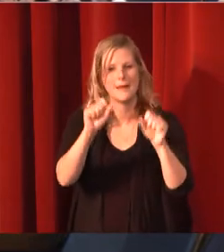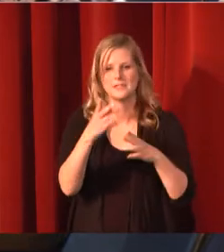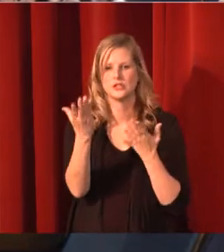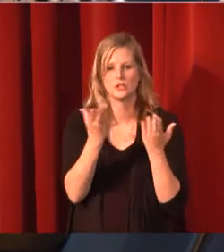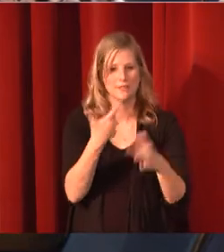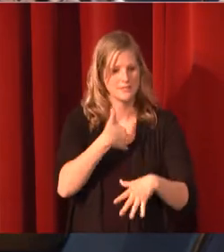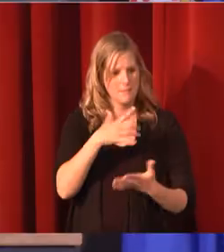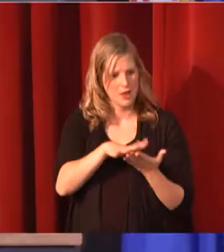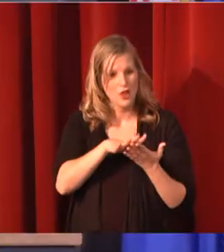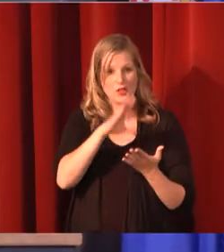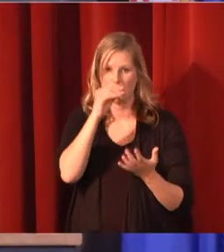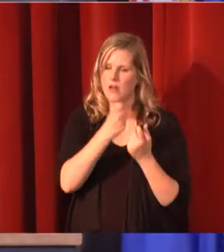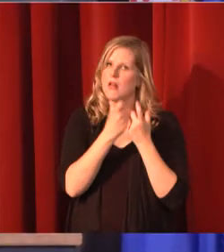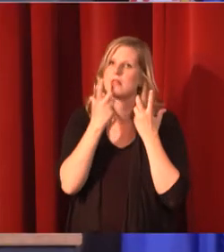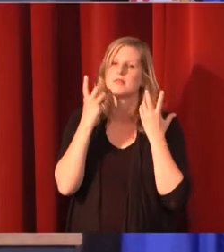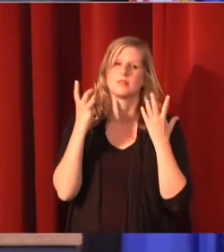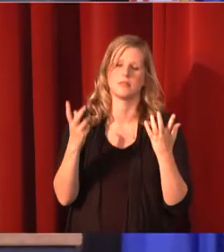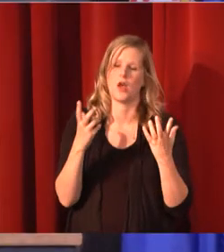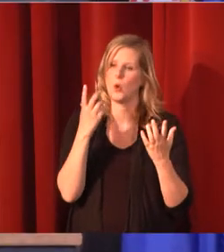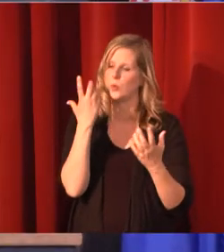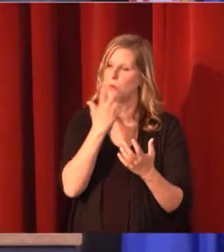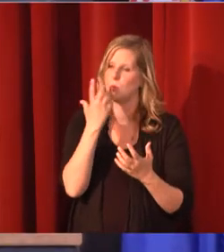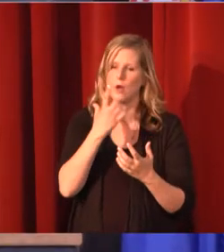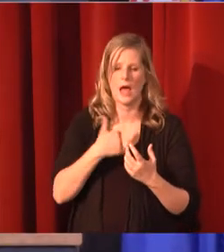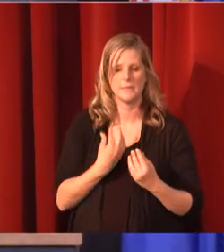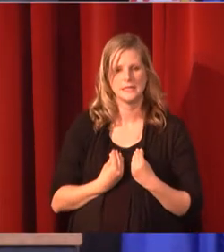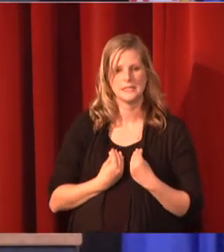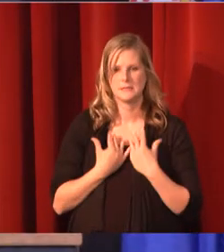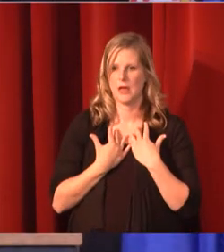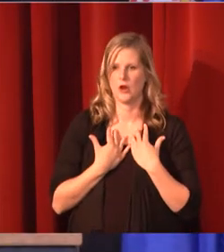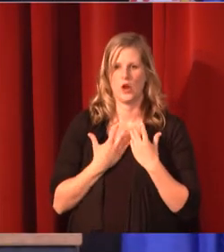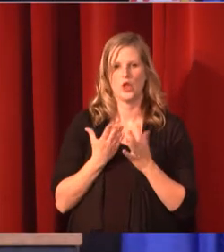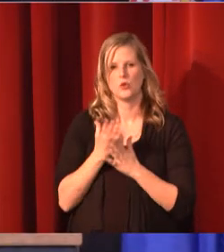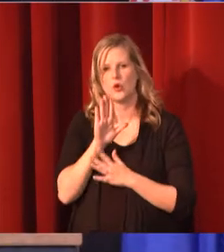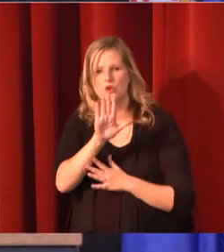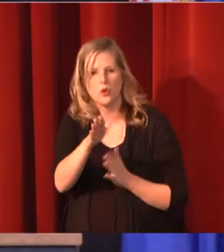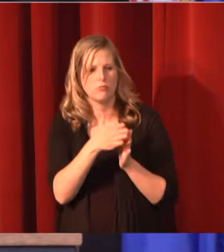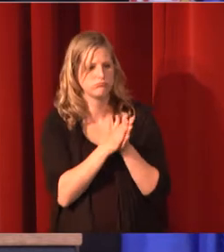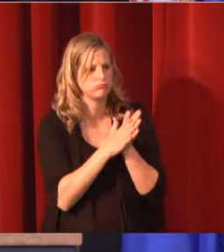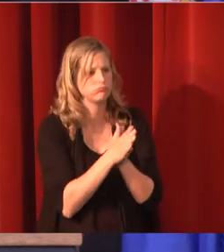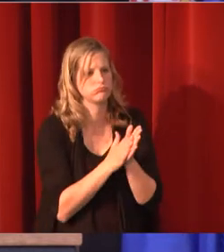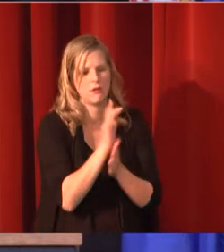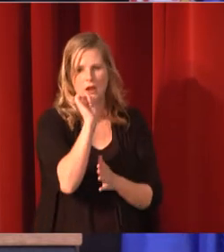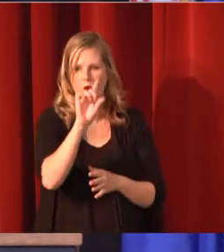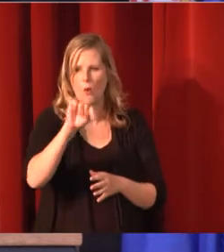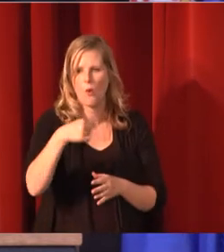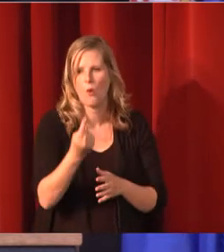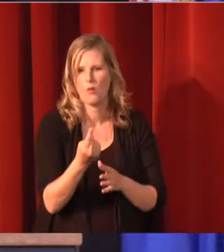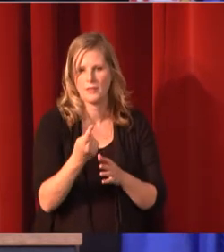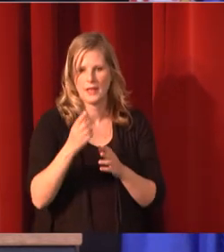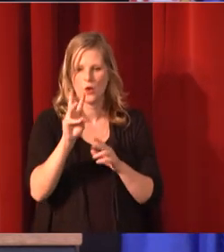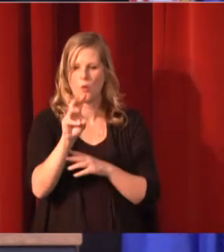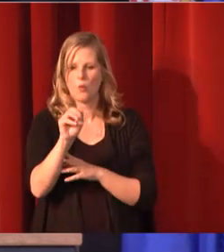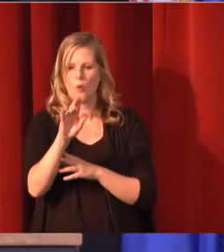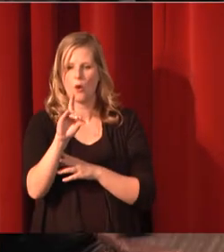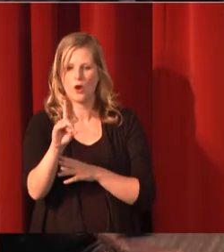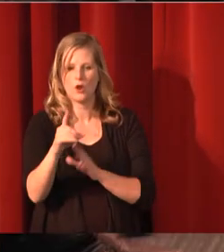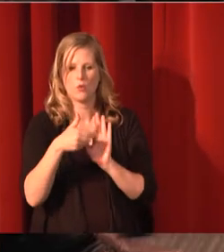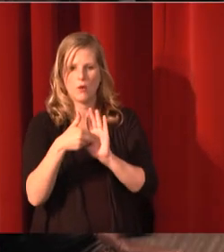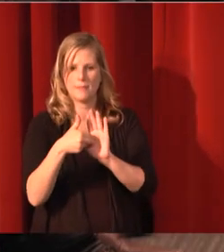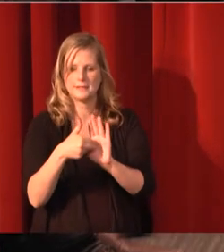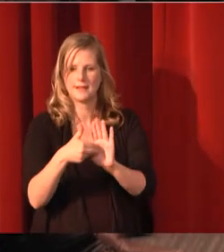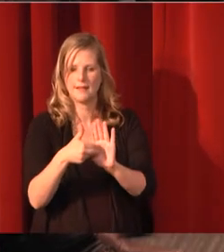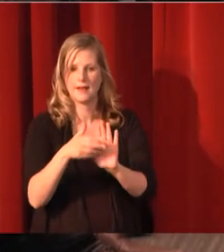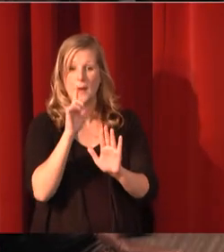have learned much from you I'm inspired by your passion not only for the words you represent but